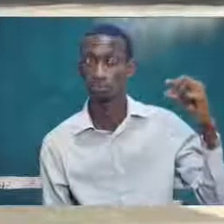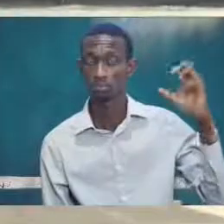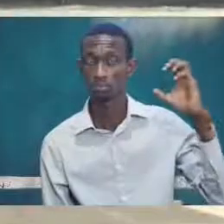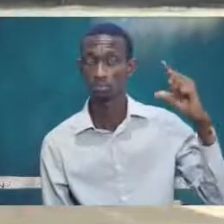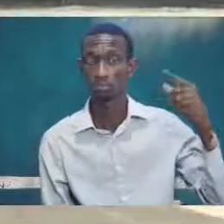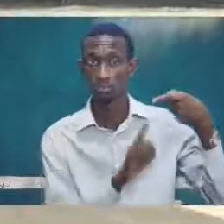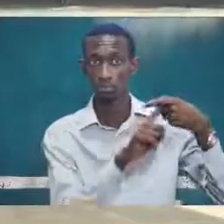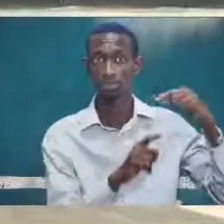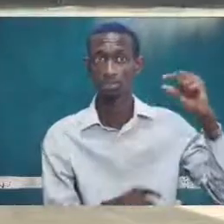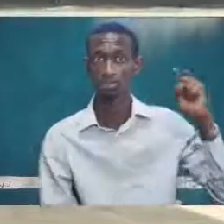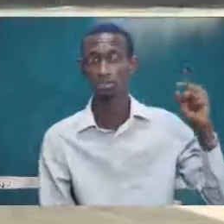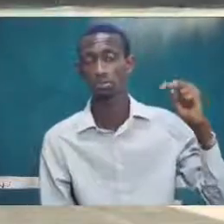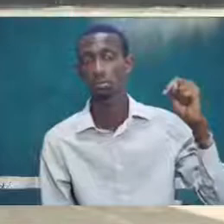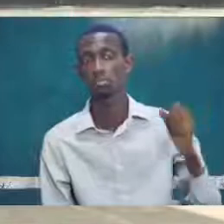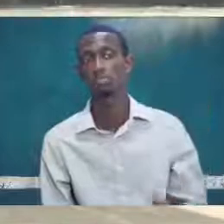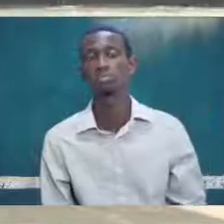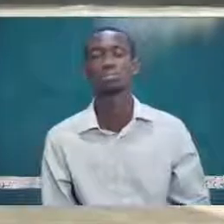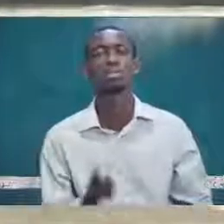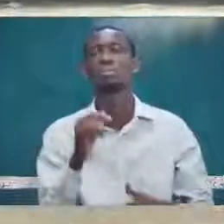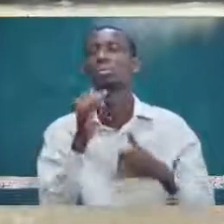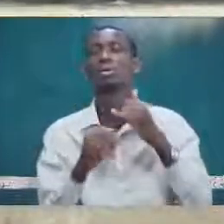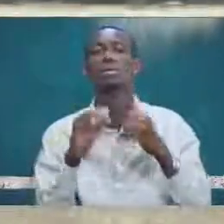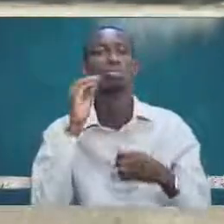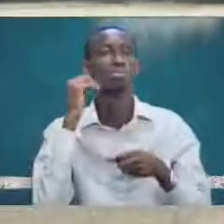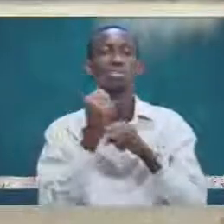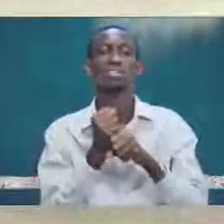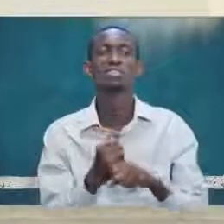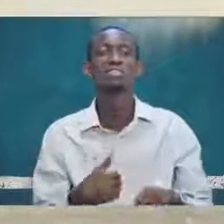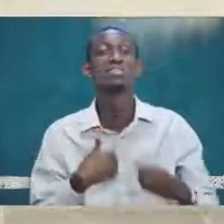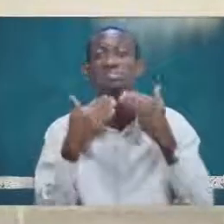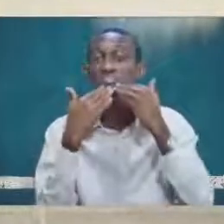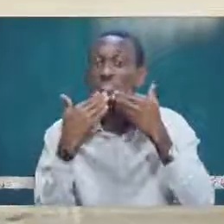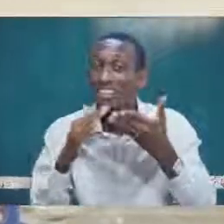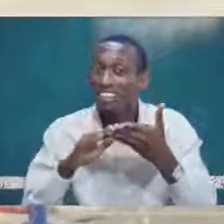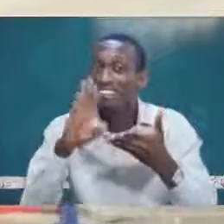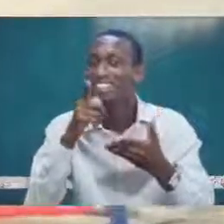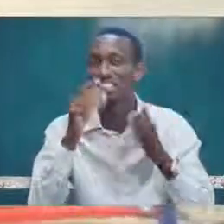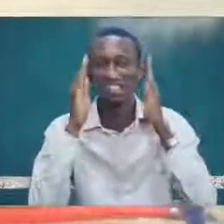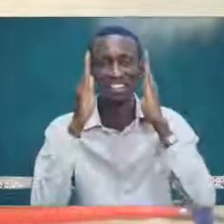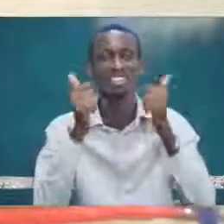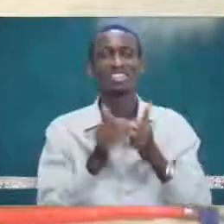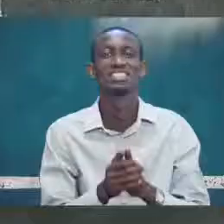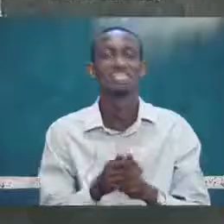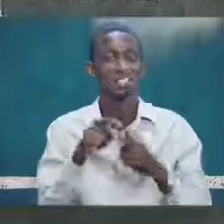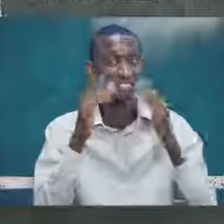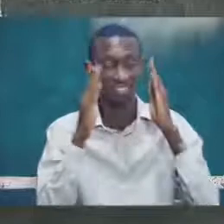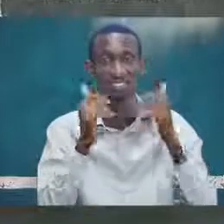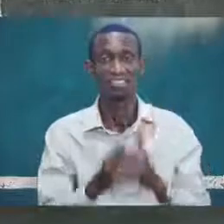and that is the end of the homework. I thank you so much for listening and